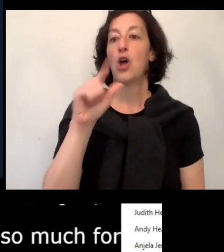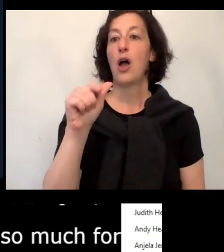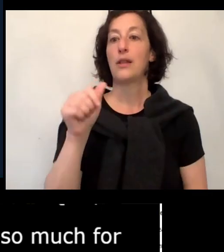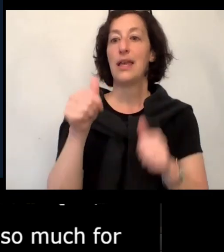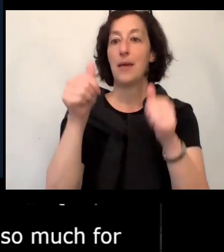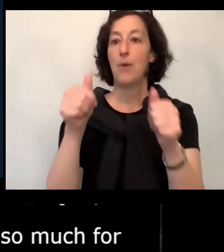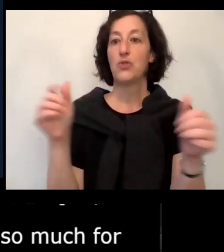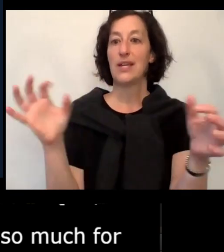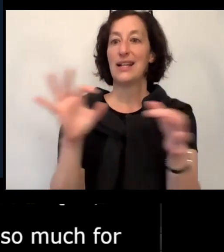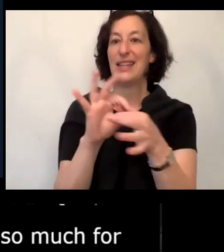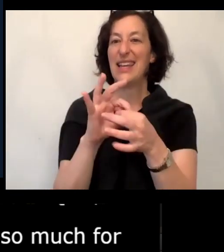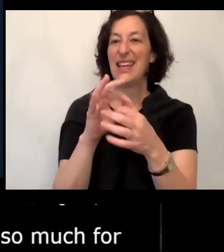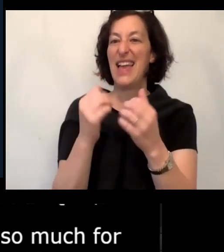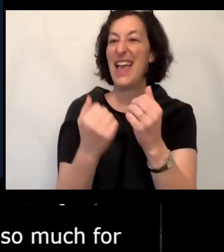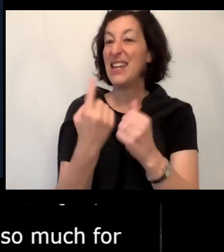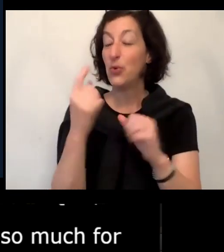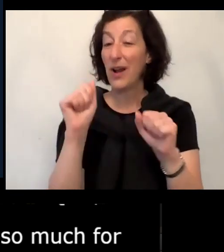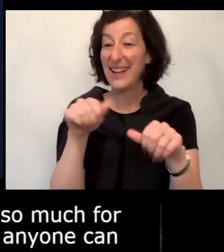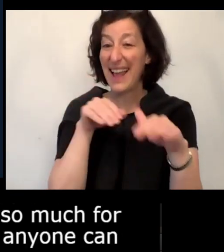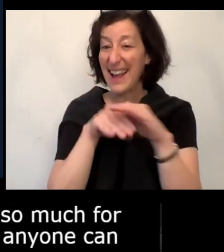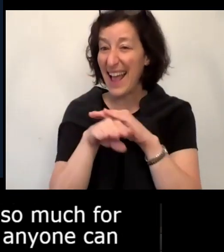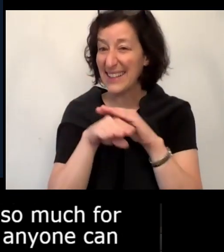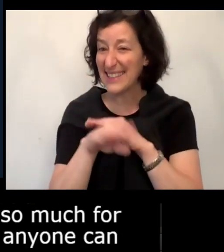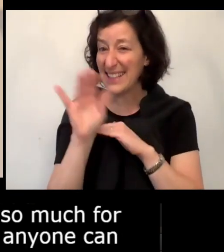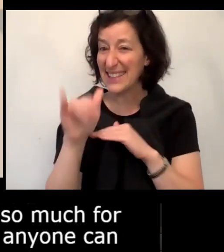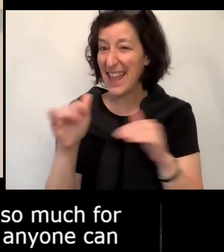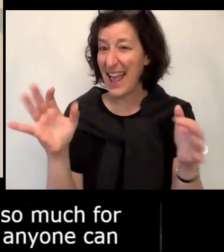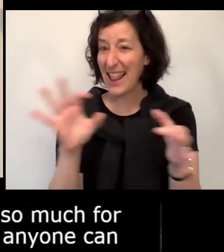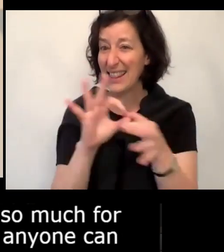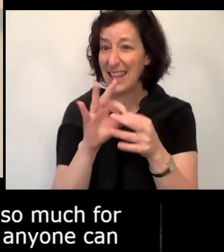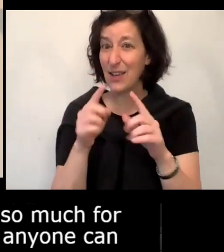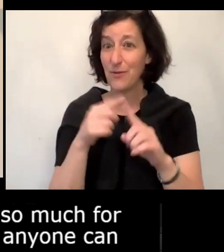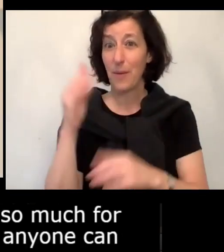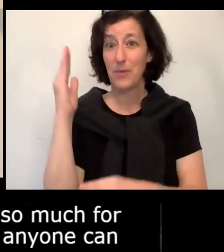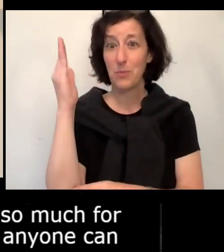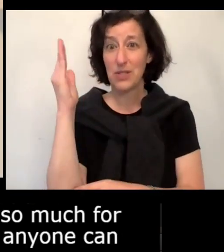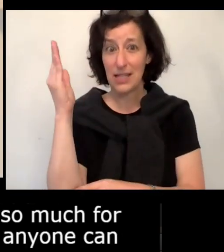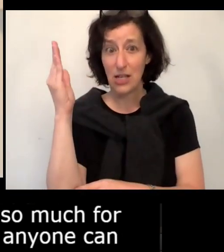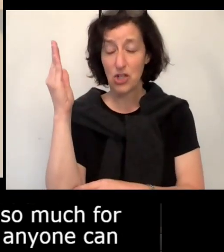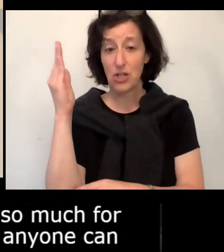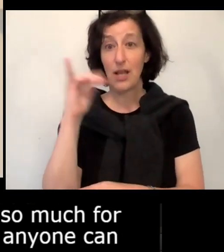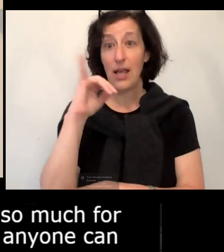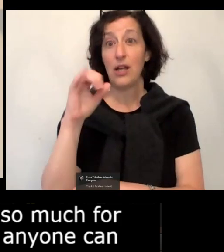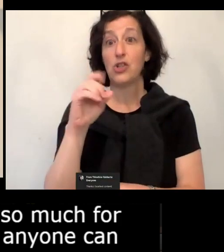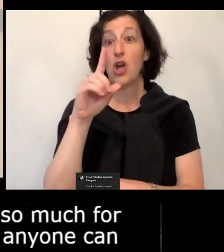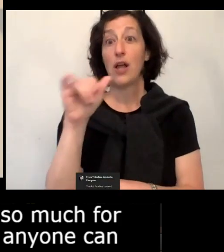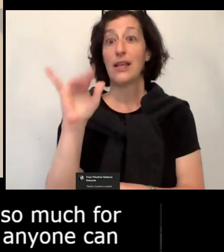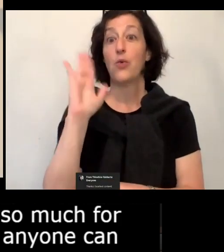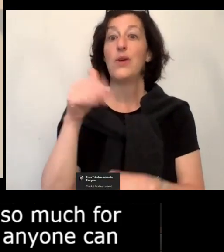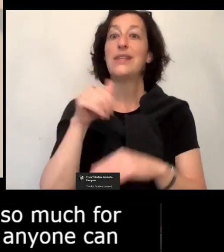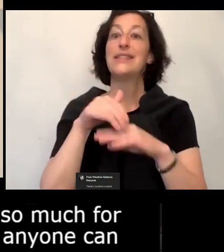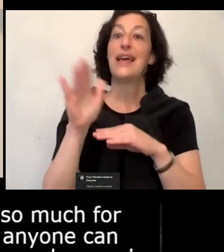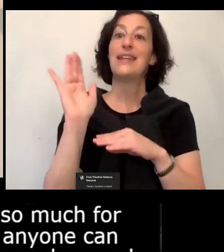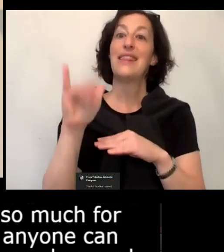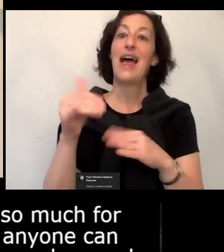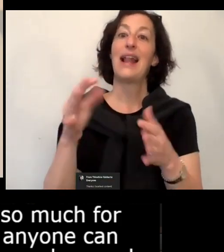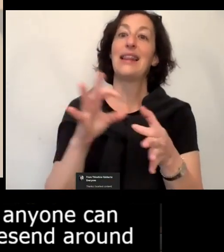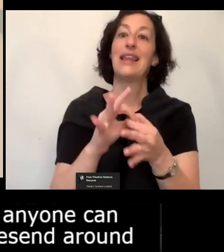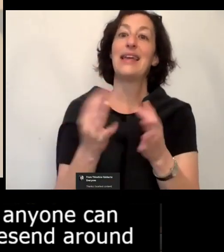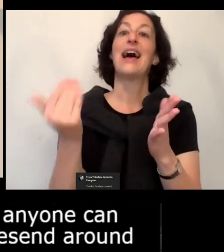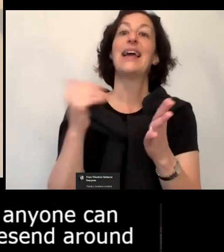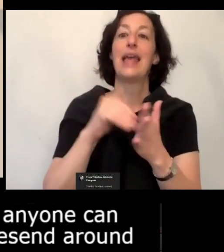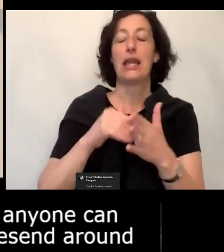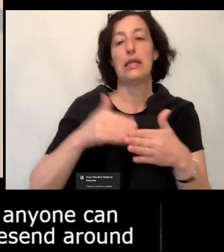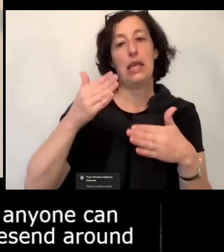can access it from the presentation link, and Jolly will resend around the links at the